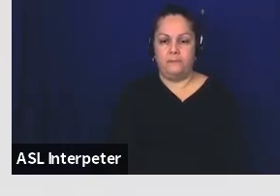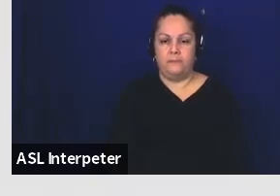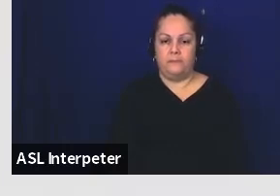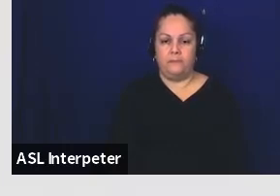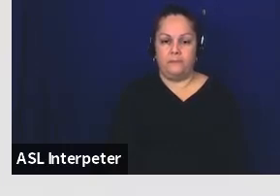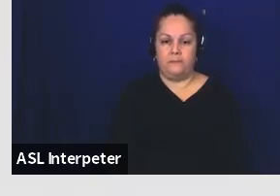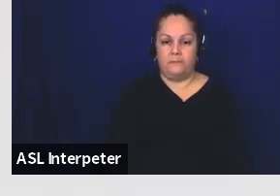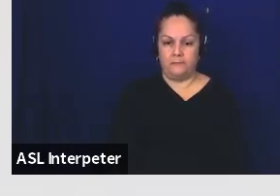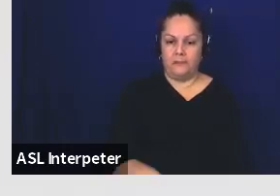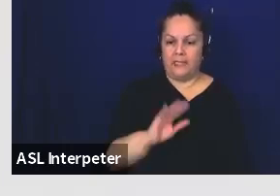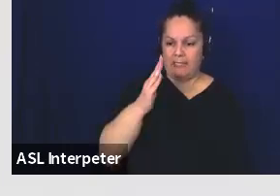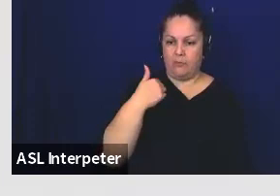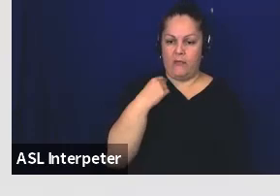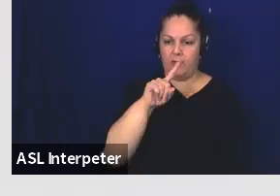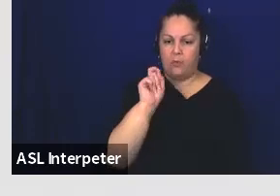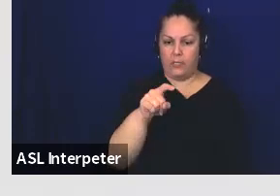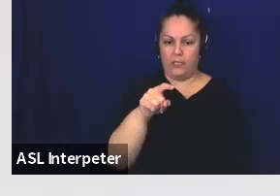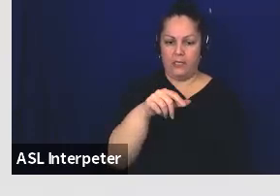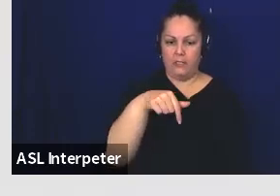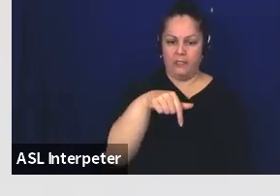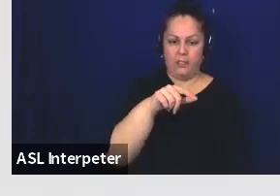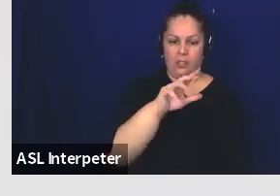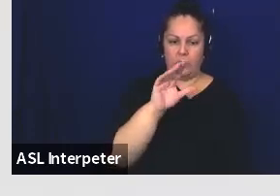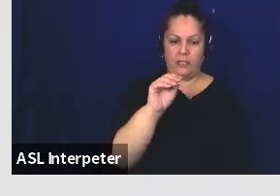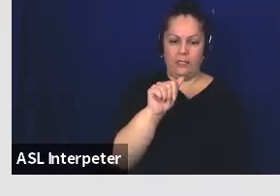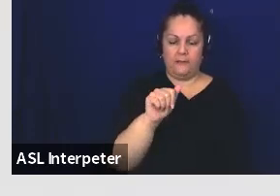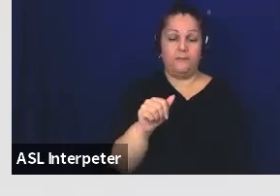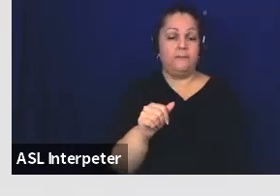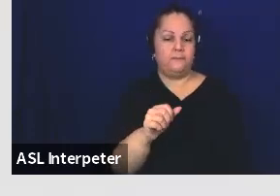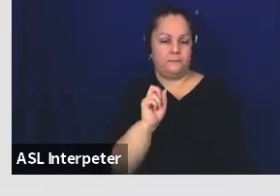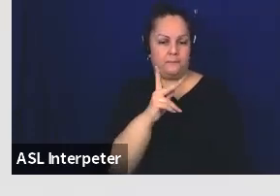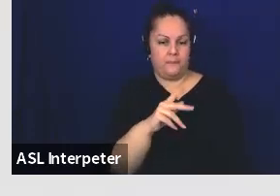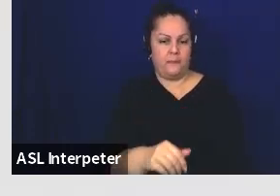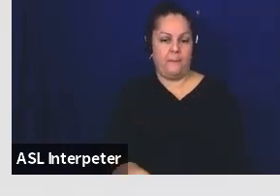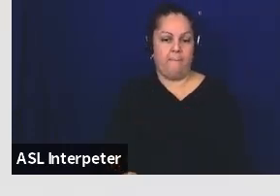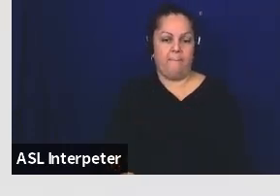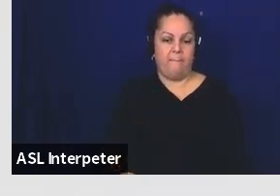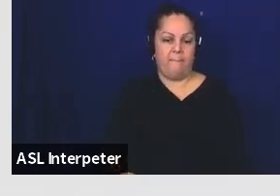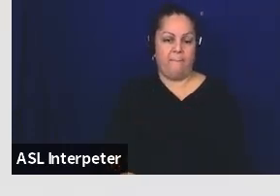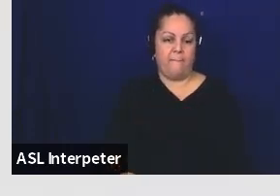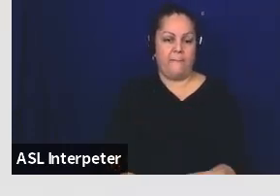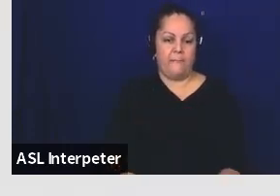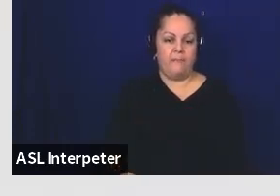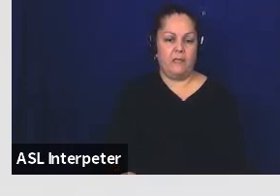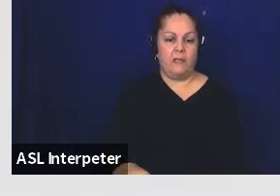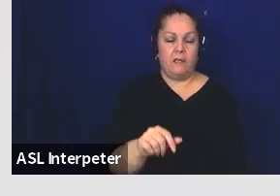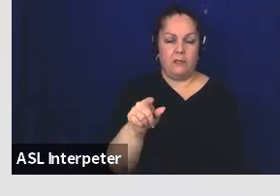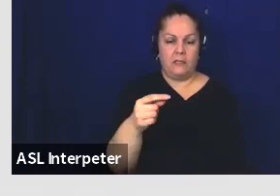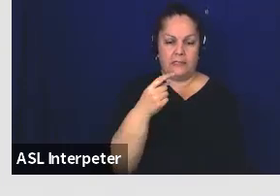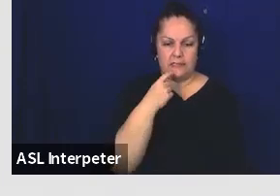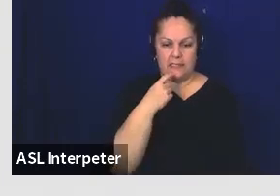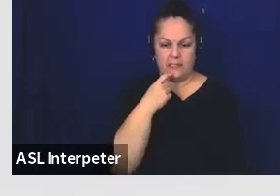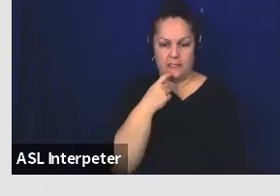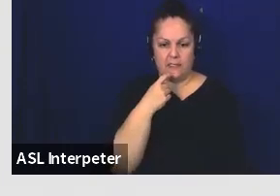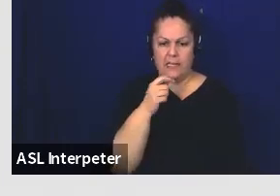It looks like we have one question in the Q&A. Gotcha. Okay, so Lourdes Muniz says, didn't